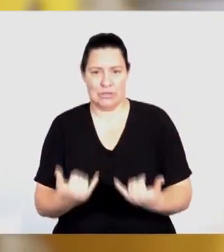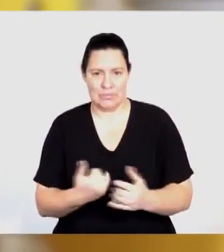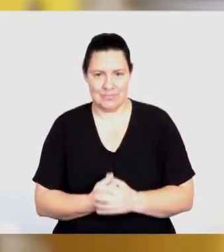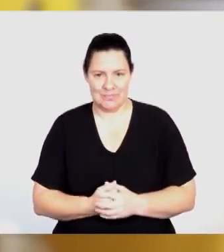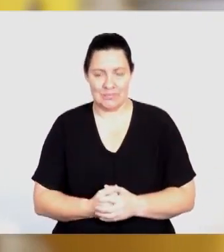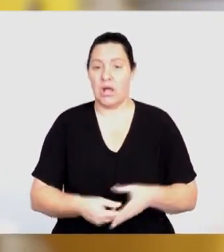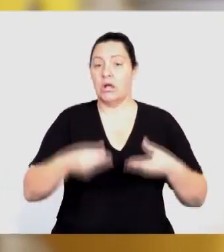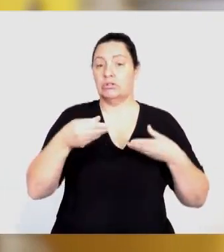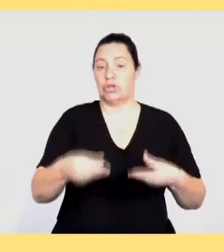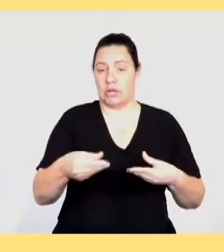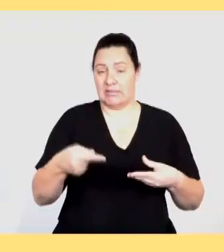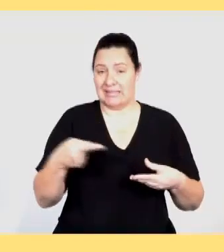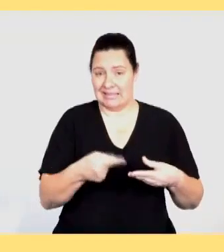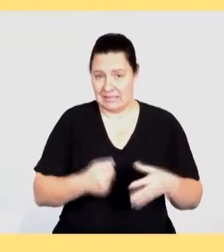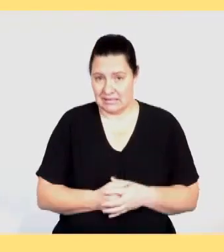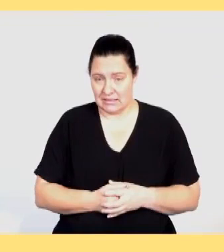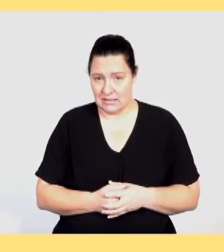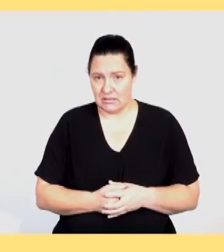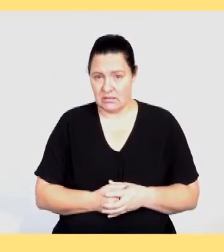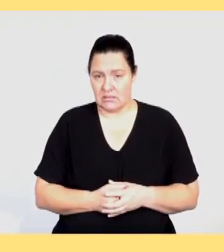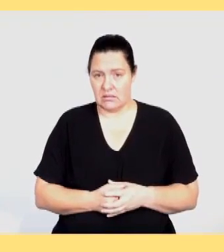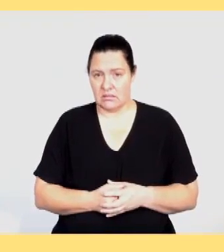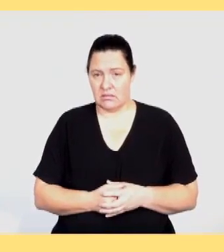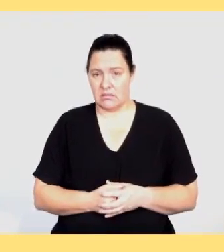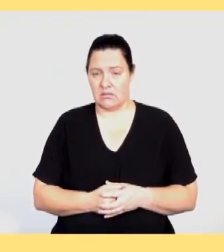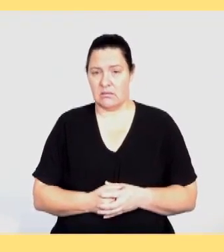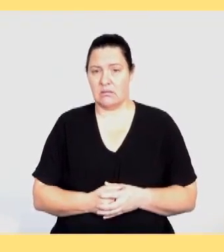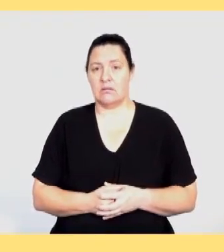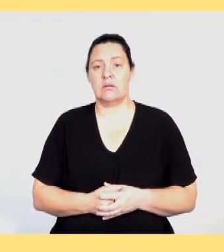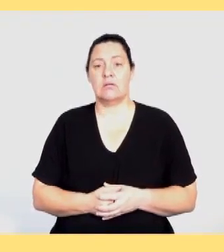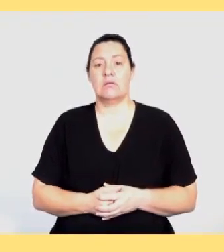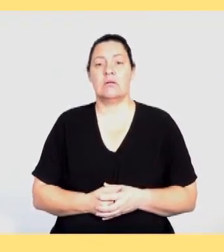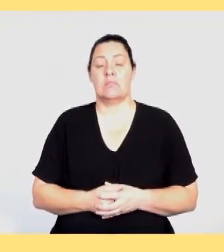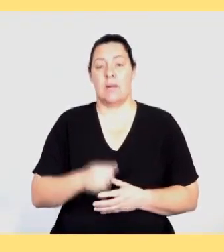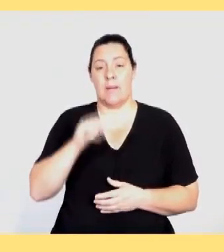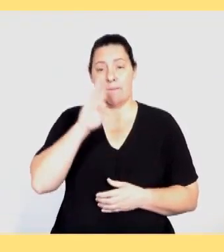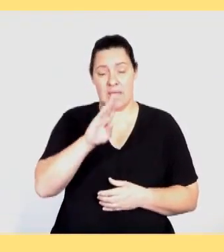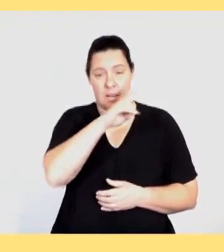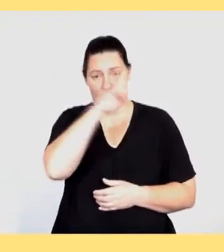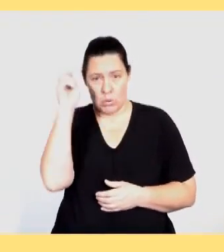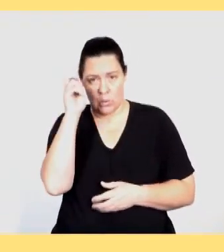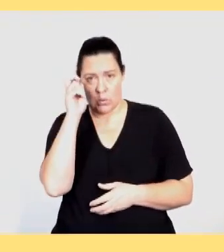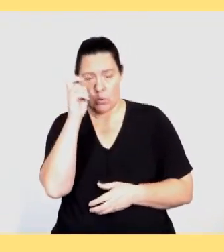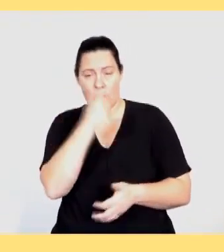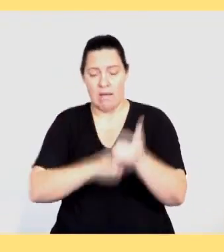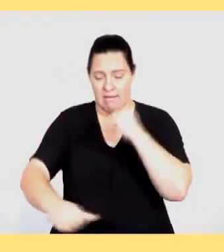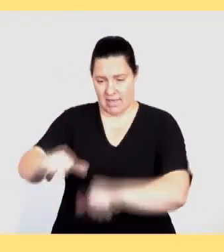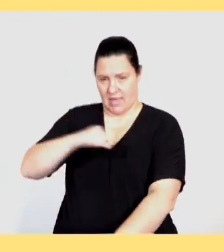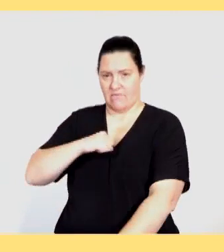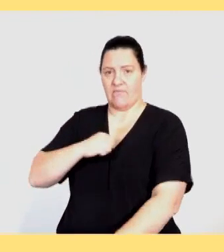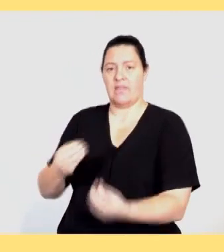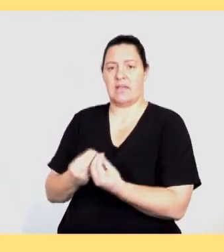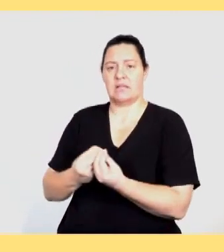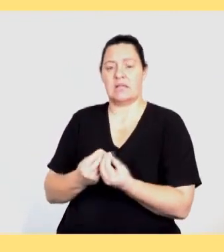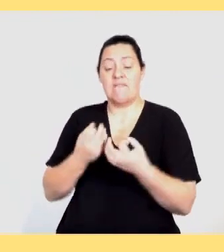calculations now. Document. All right, we return, it is B Blue who returned goods to